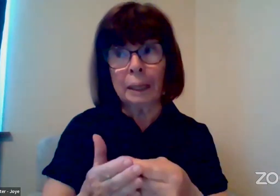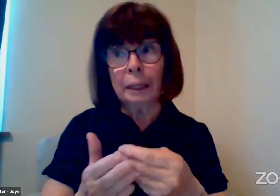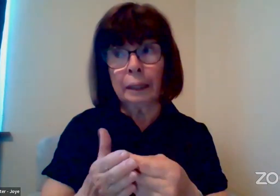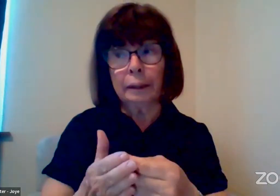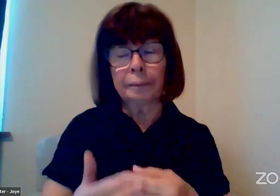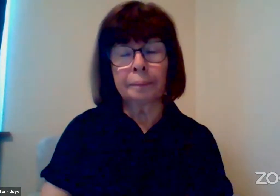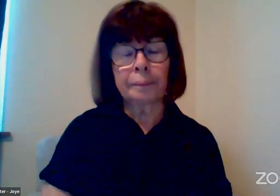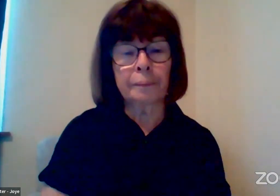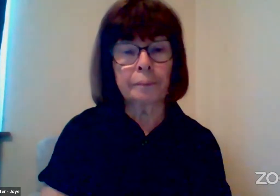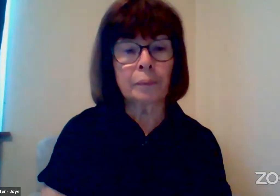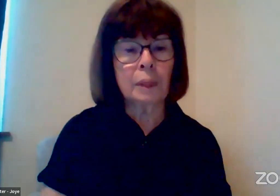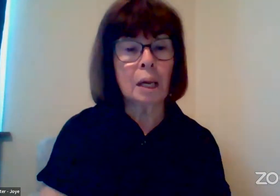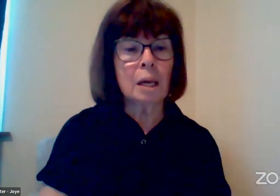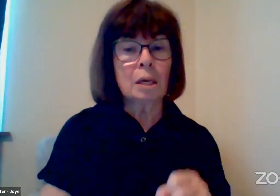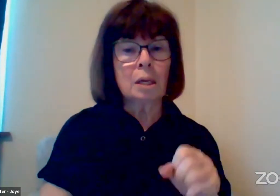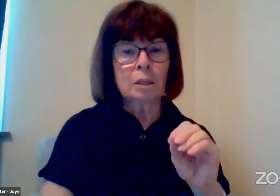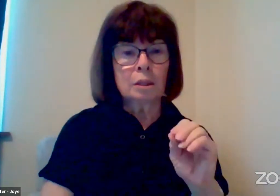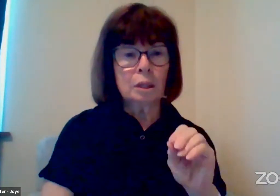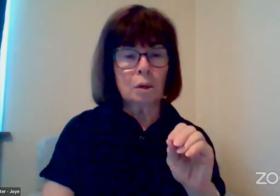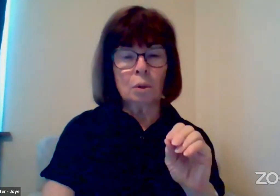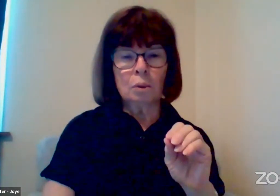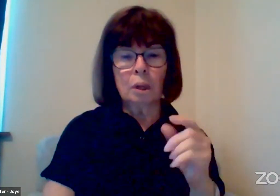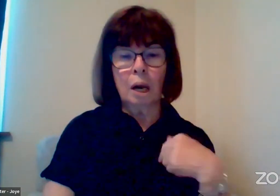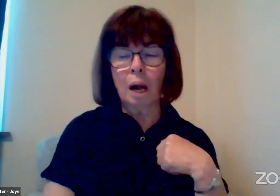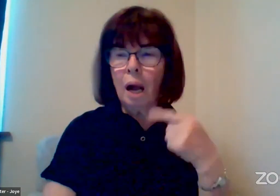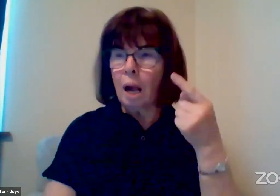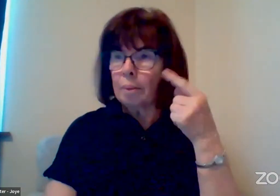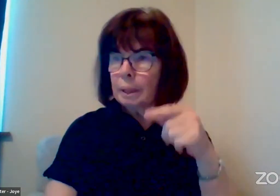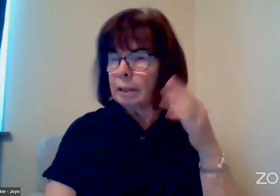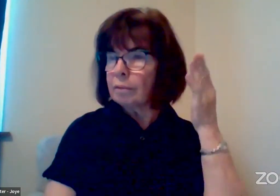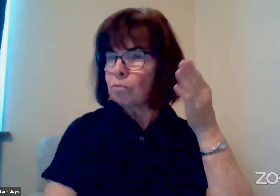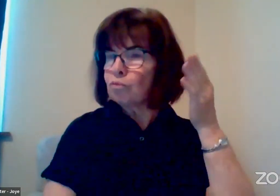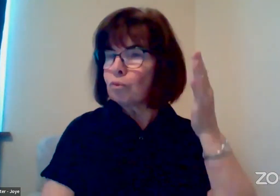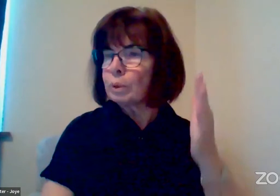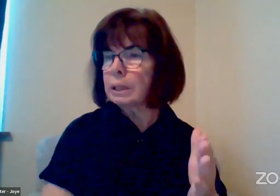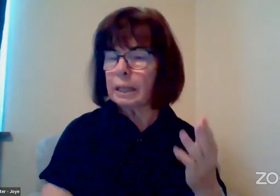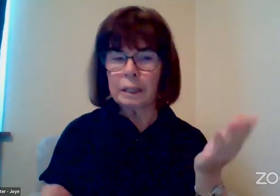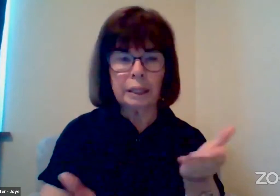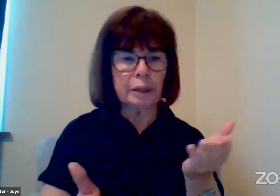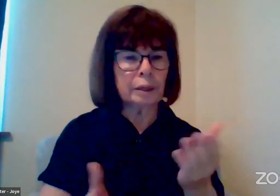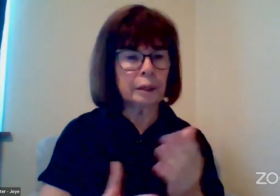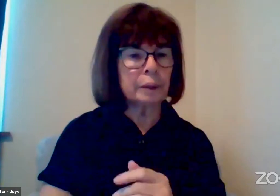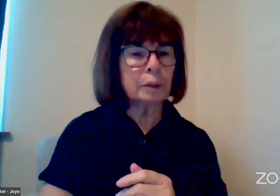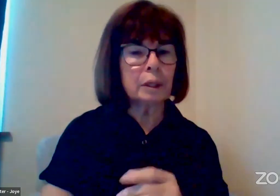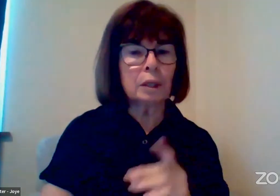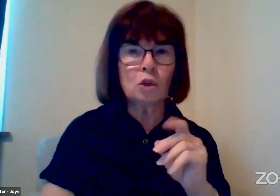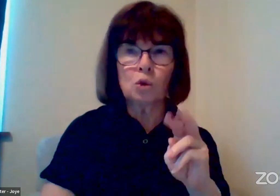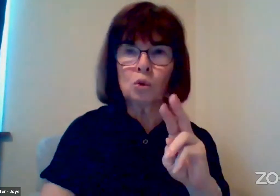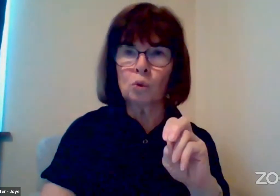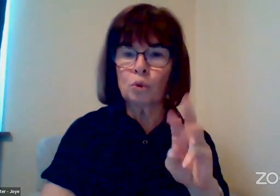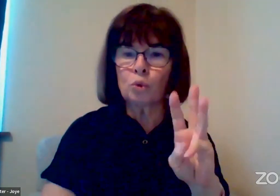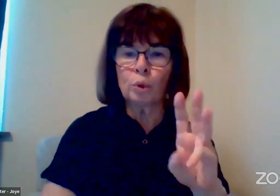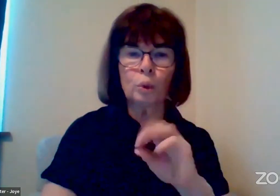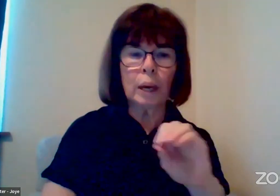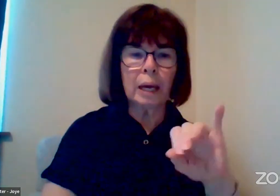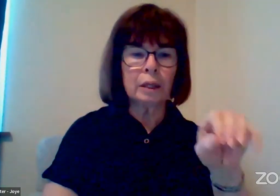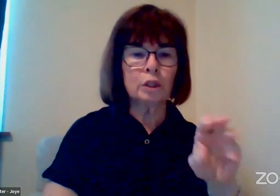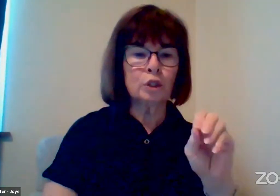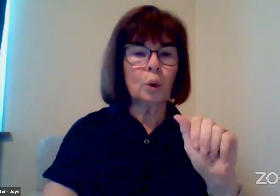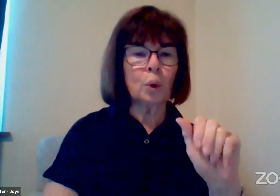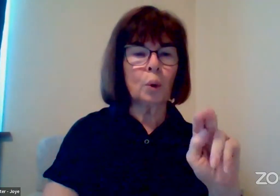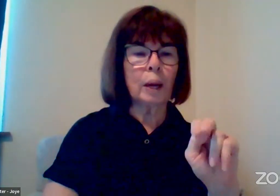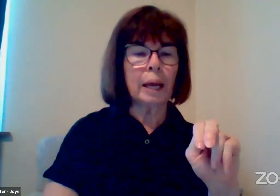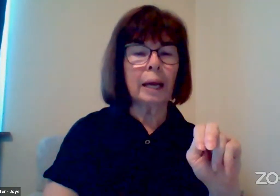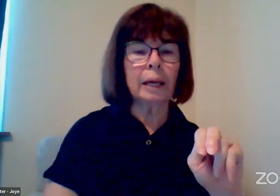Okay, so I believe our facilitators here are Drew and Joanne. Do you want to get